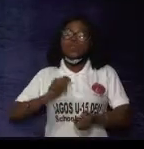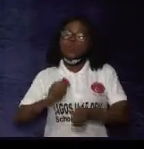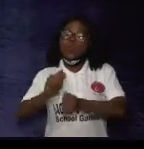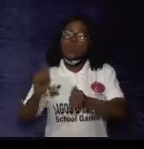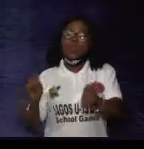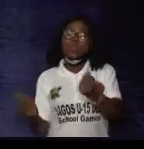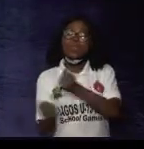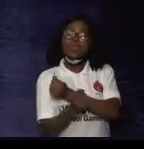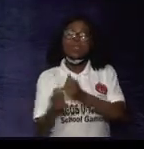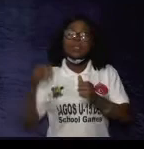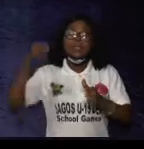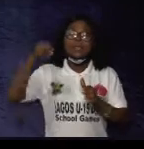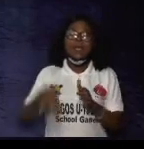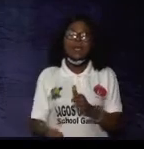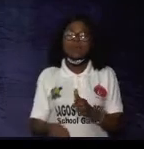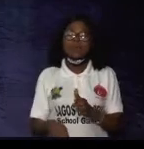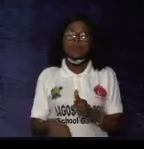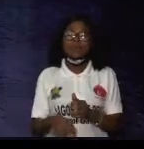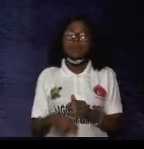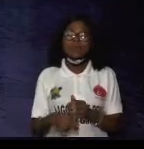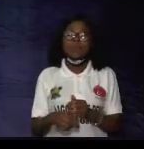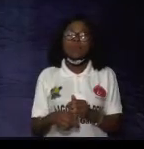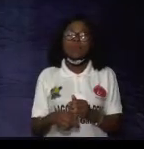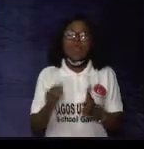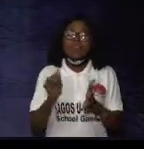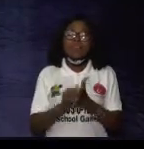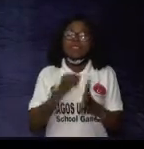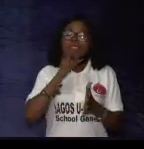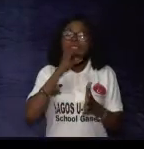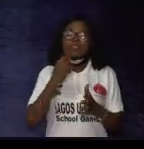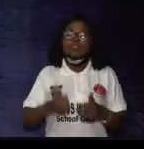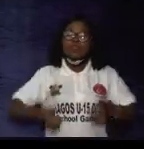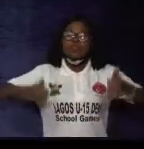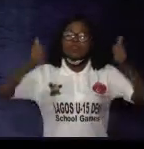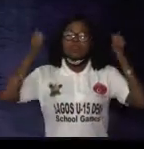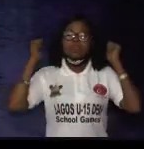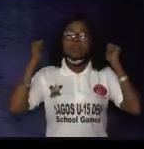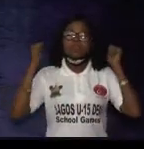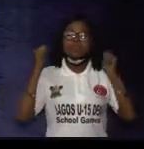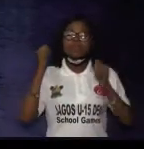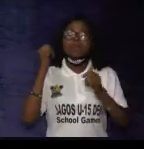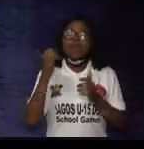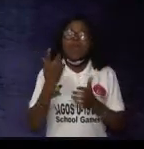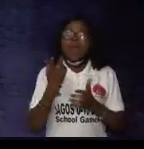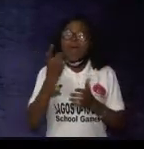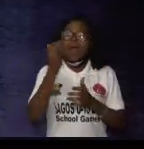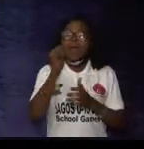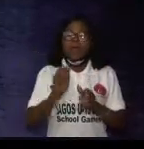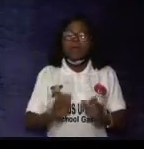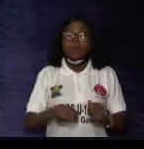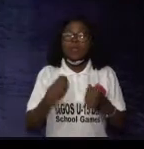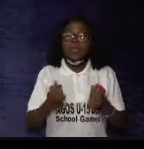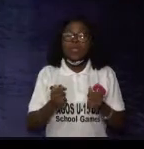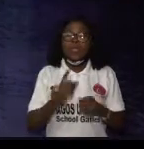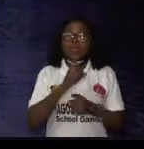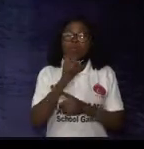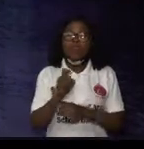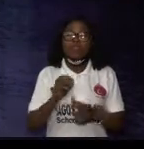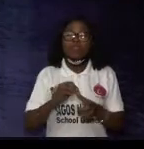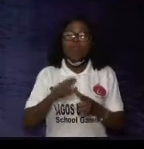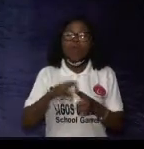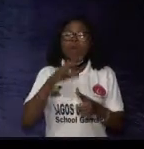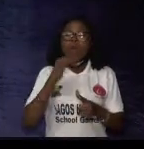Turn down. Turn down. That is to refuse an offer, request,